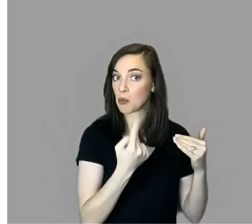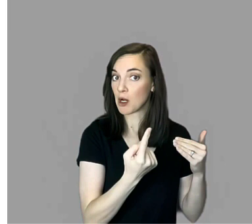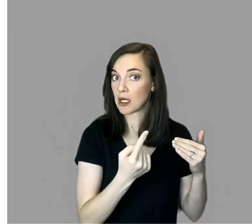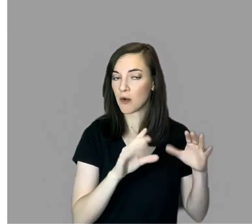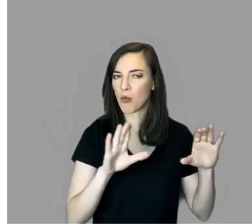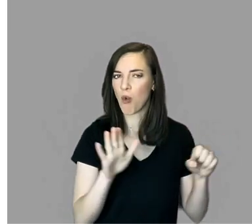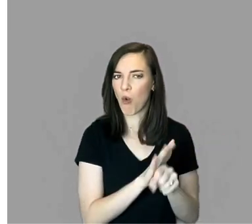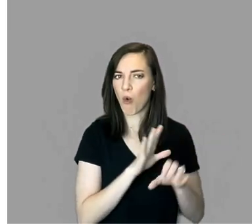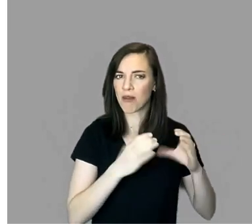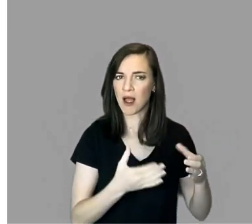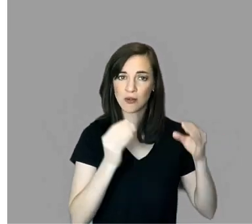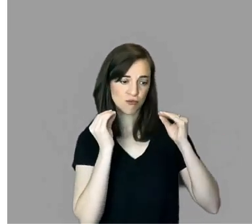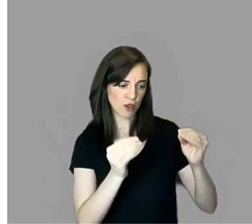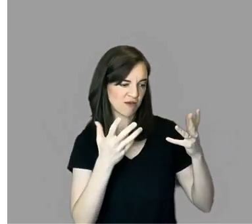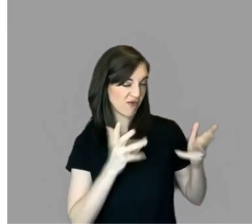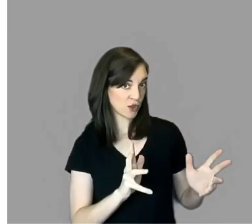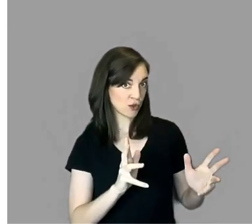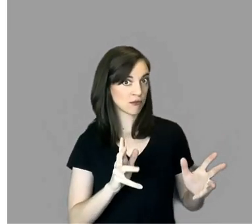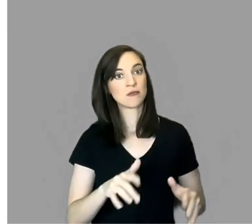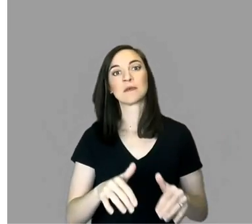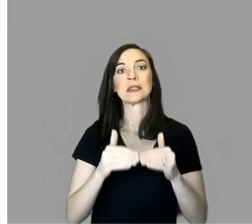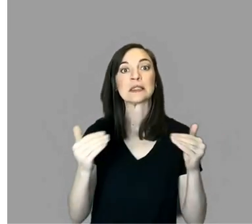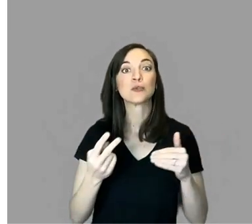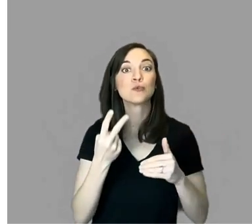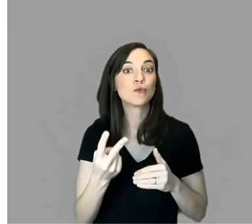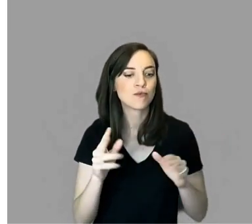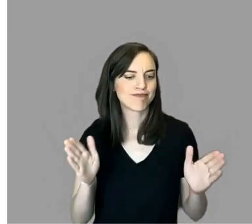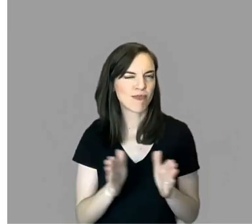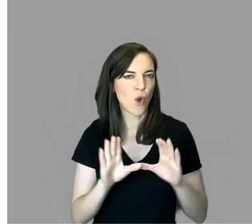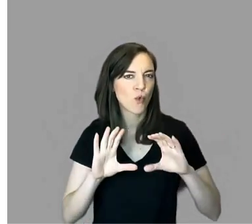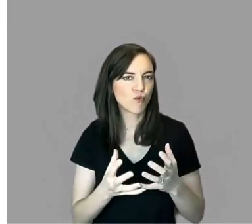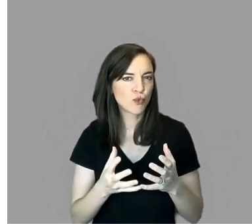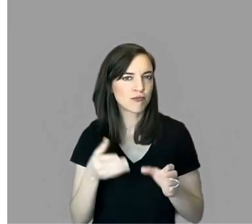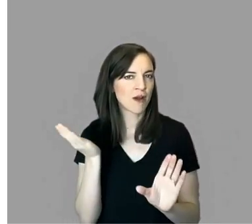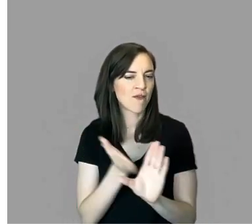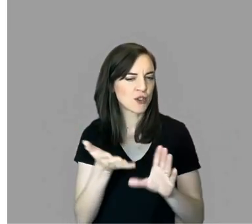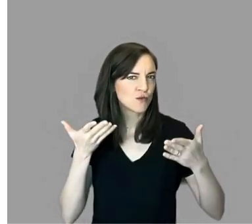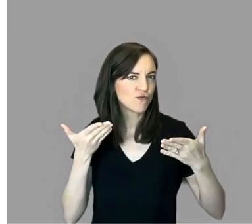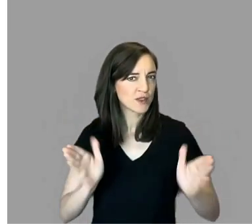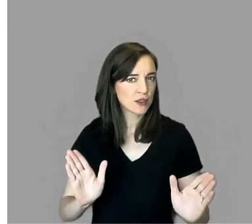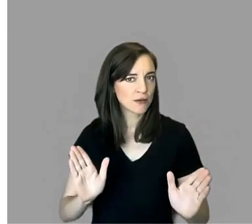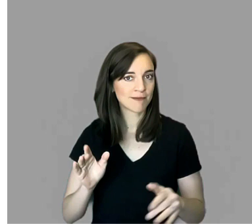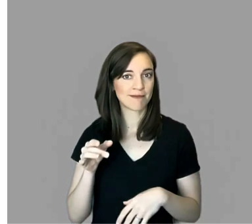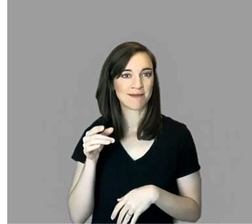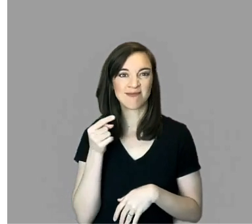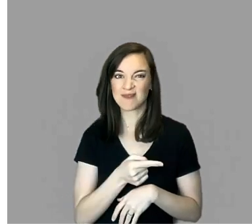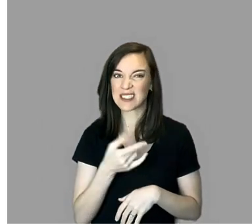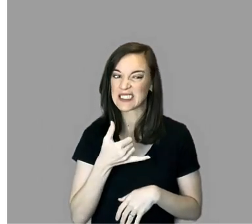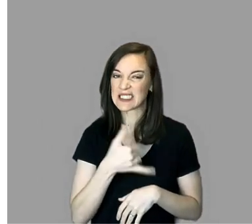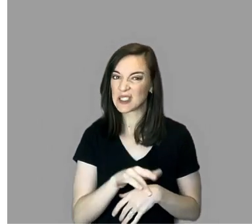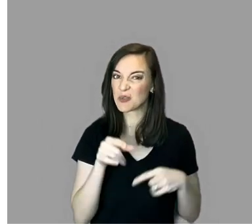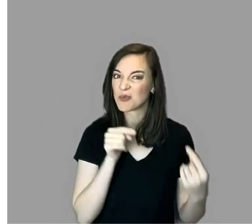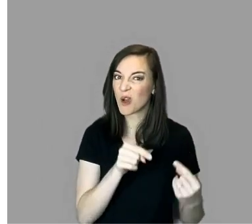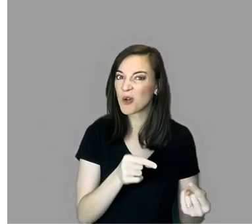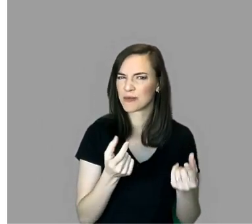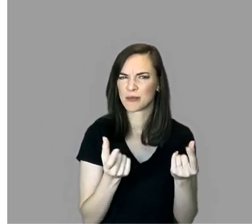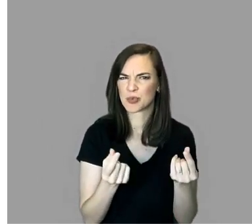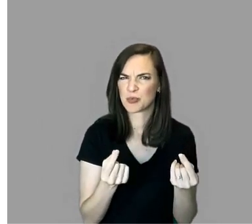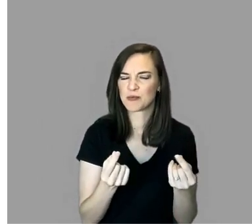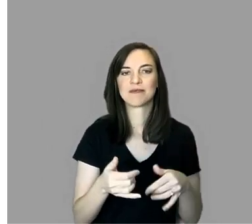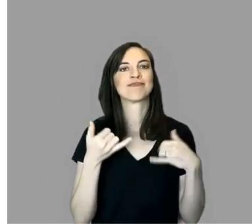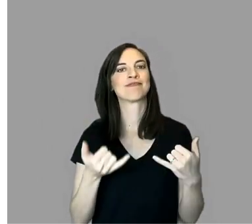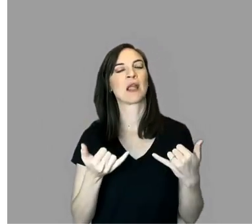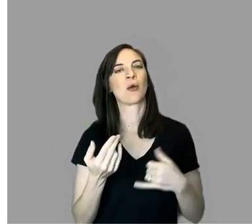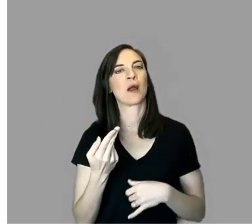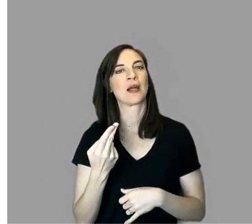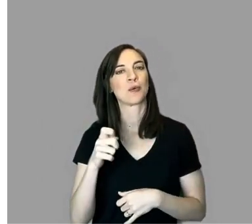whole class, and Tier 2, small group interventions, they still struggle behaviorally? This leads us